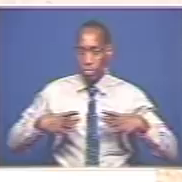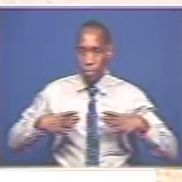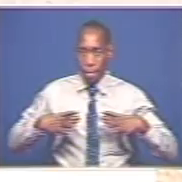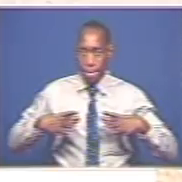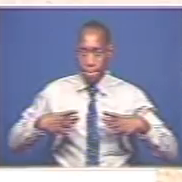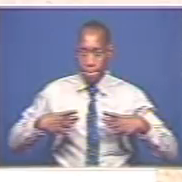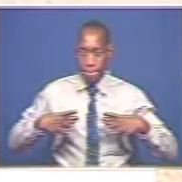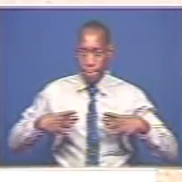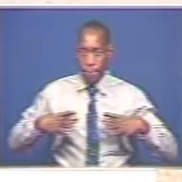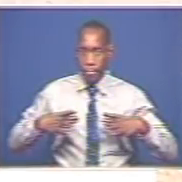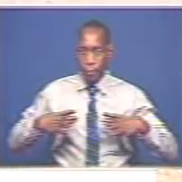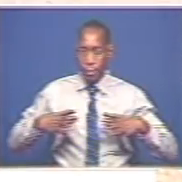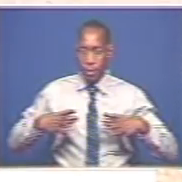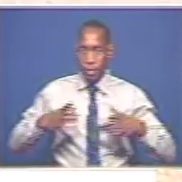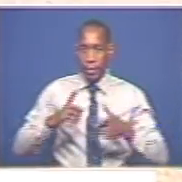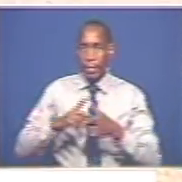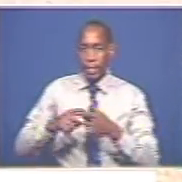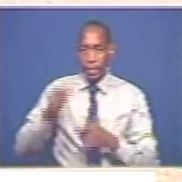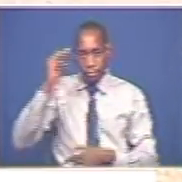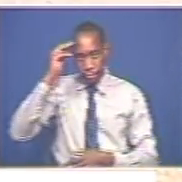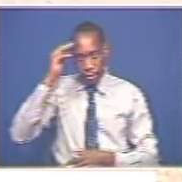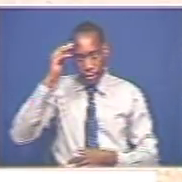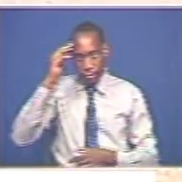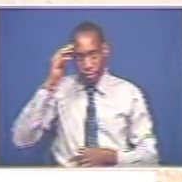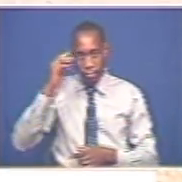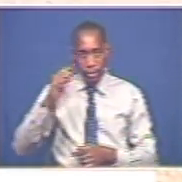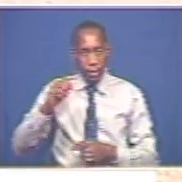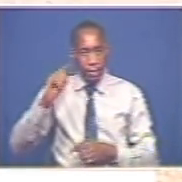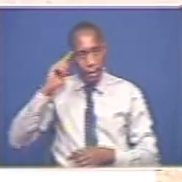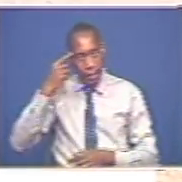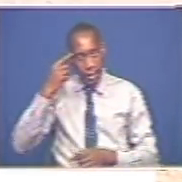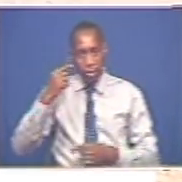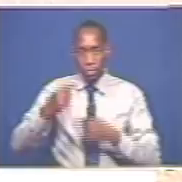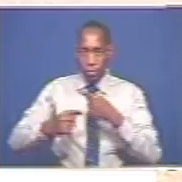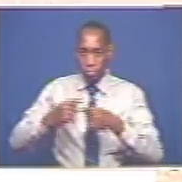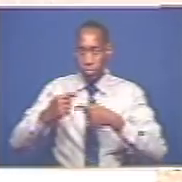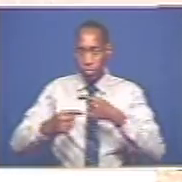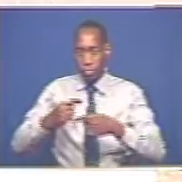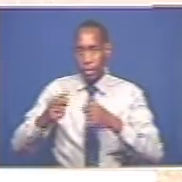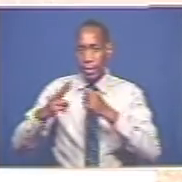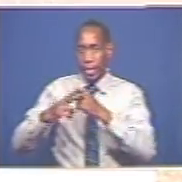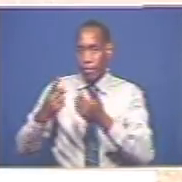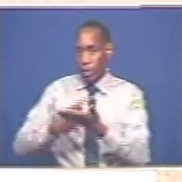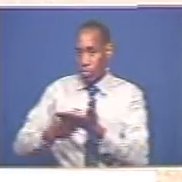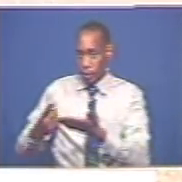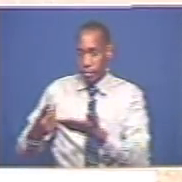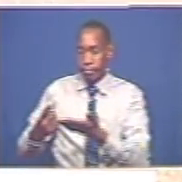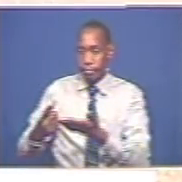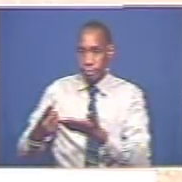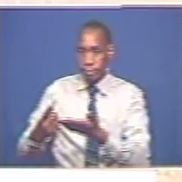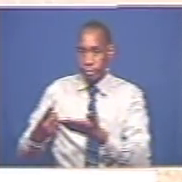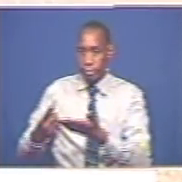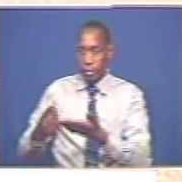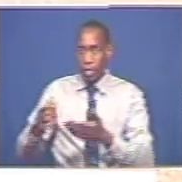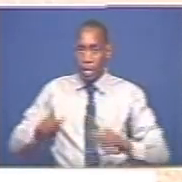Then my mind is racing, and that goes on for up to 7 weeks. So your